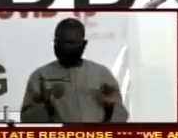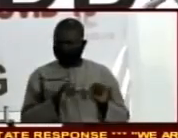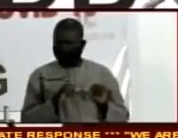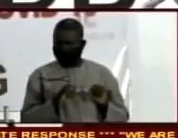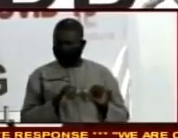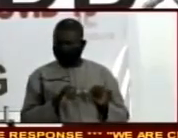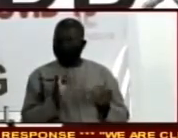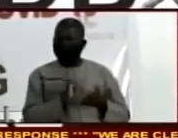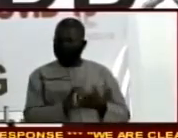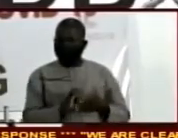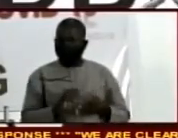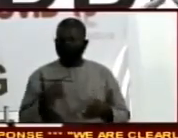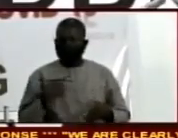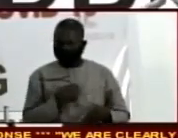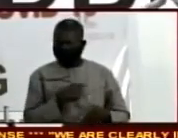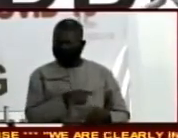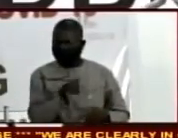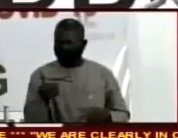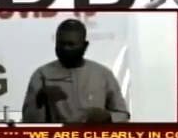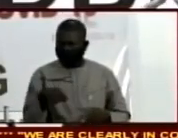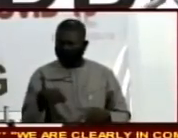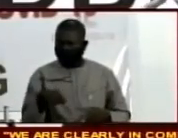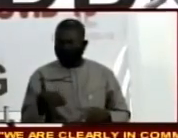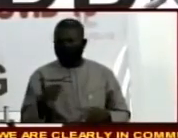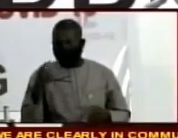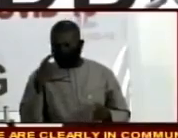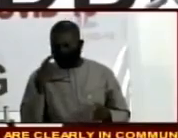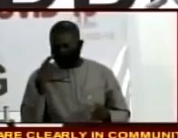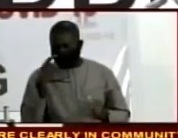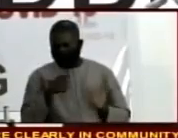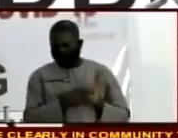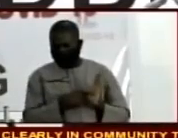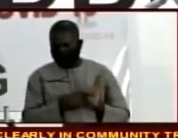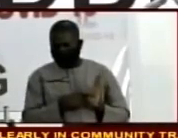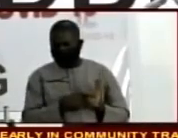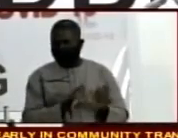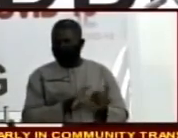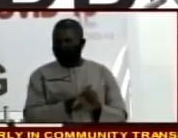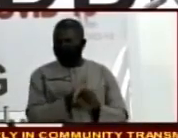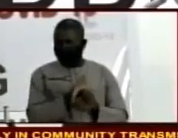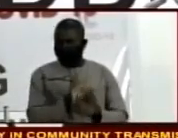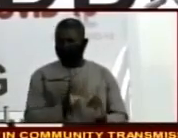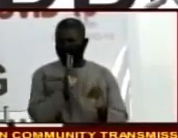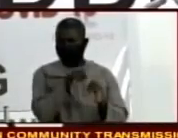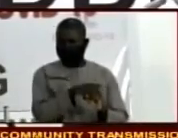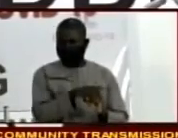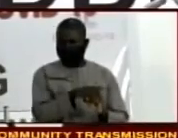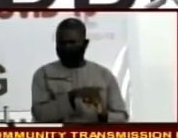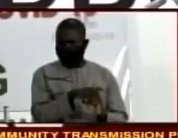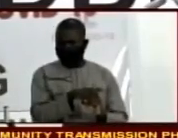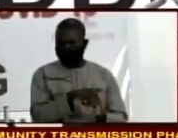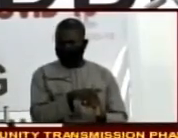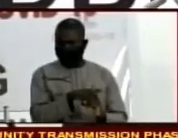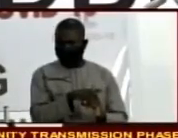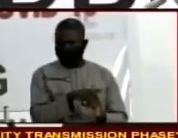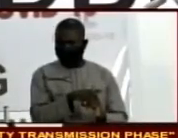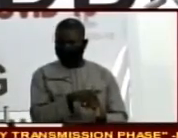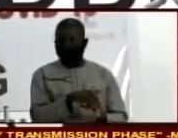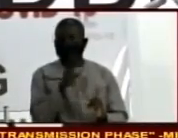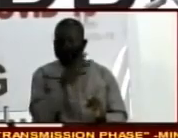we realized, if fully implemented, if fully delivered by